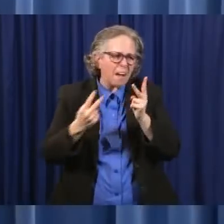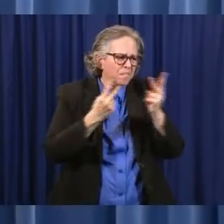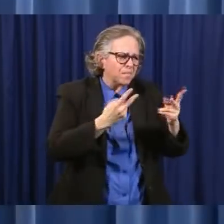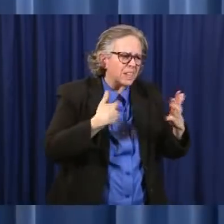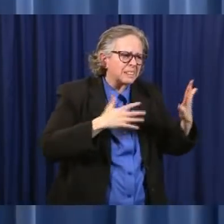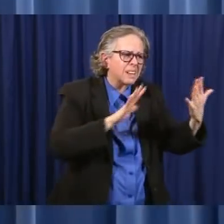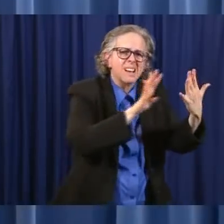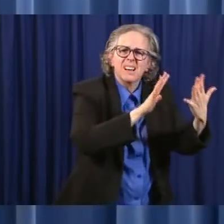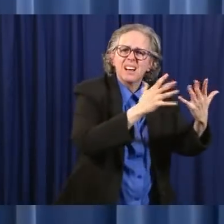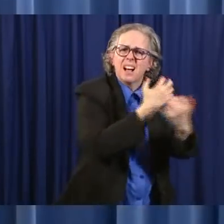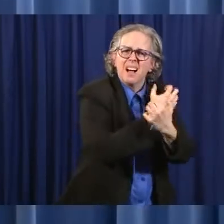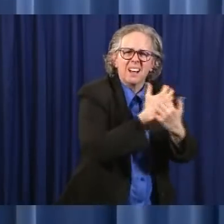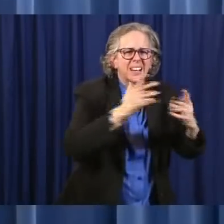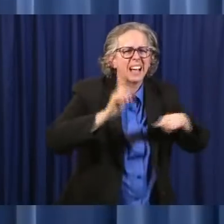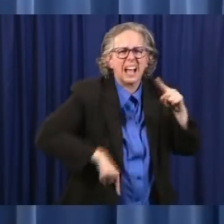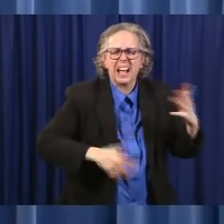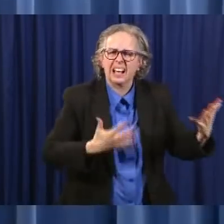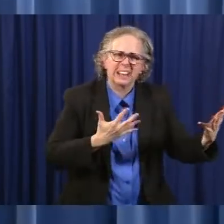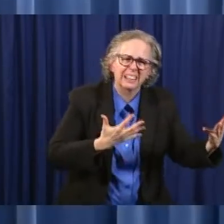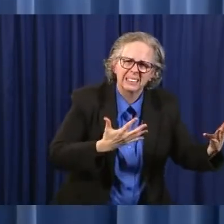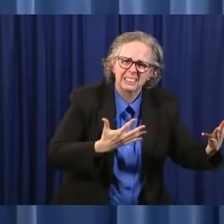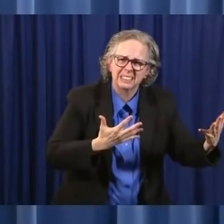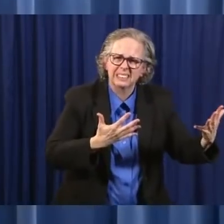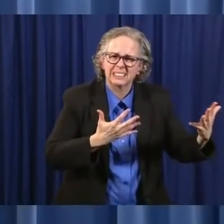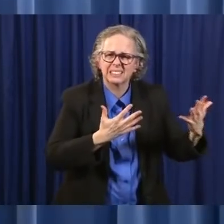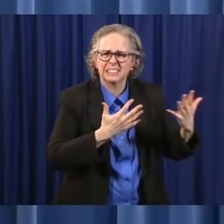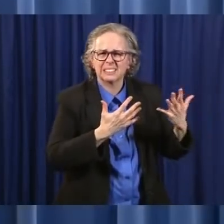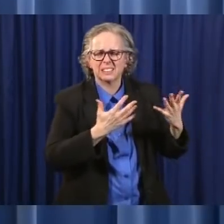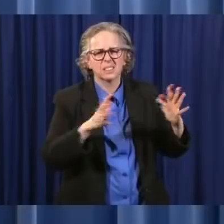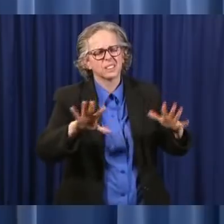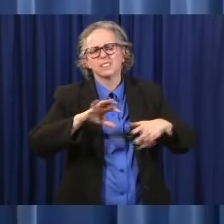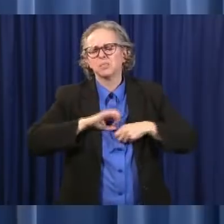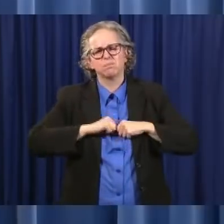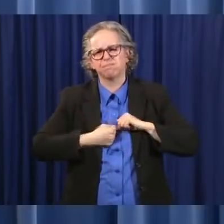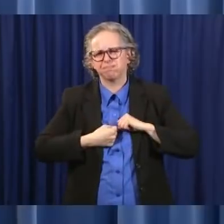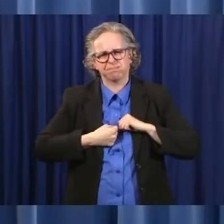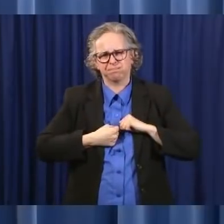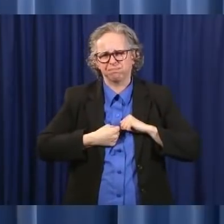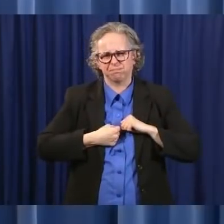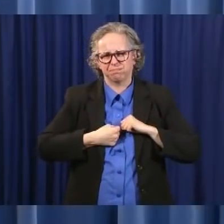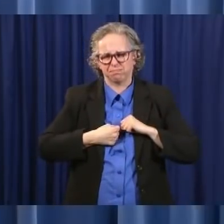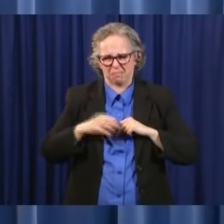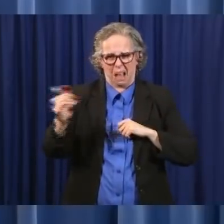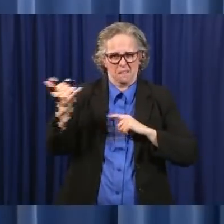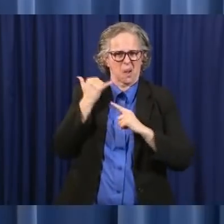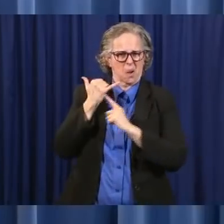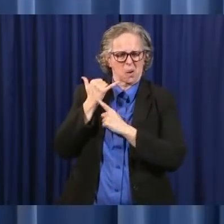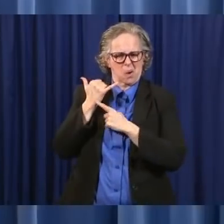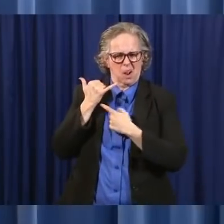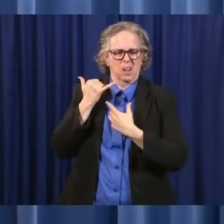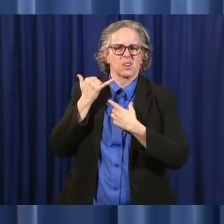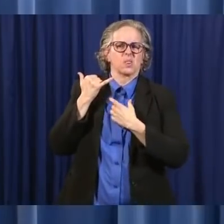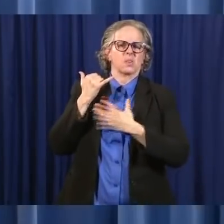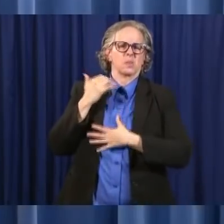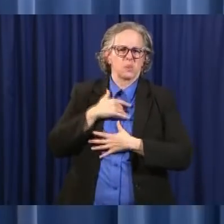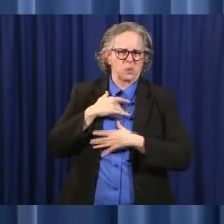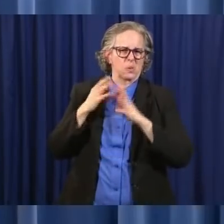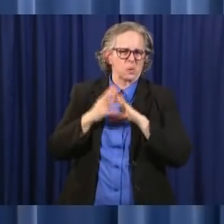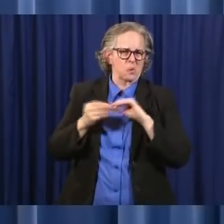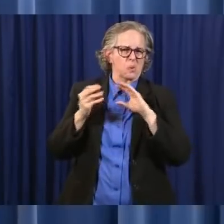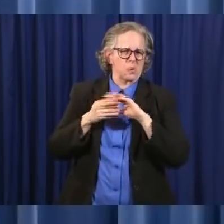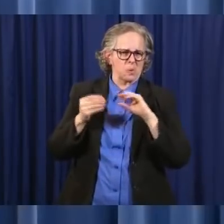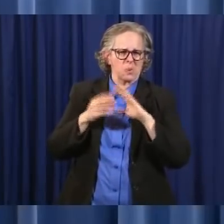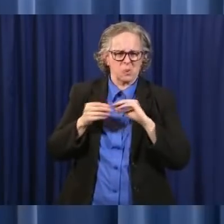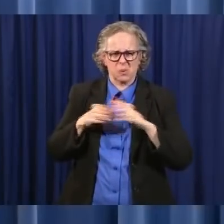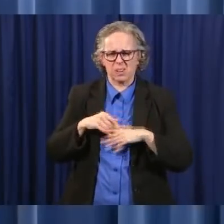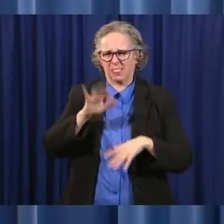And this is just, to me, one of the most heartbreaking things. And what we're faced with is a situation